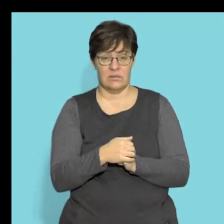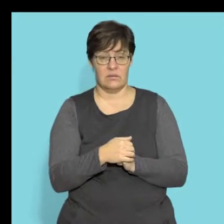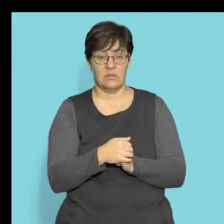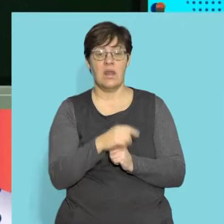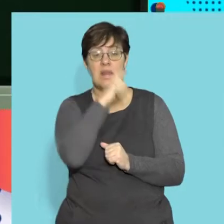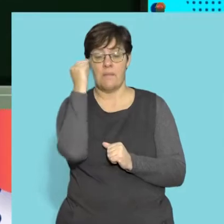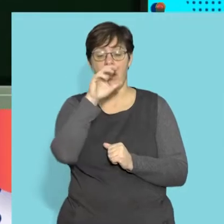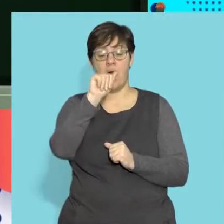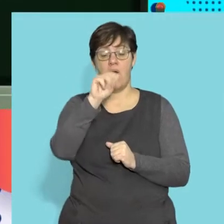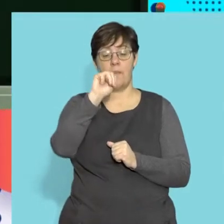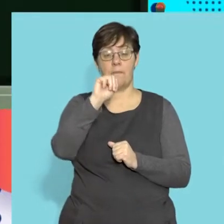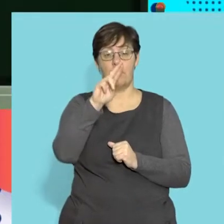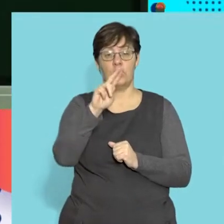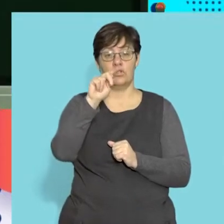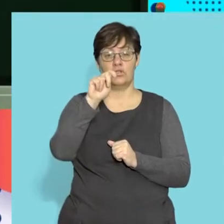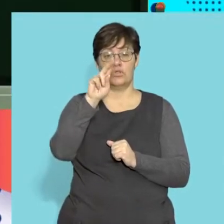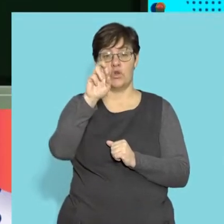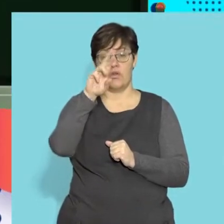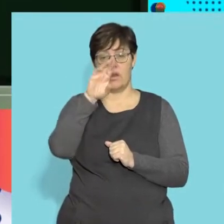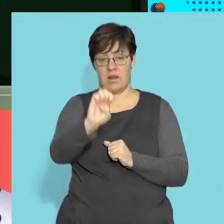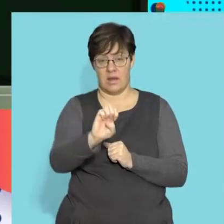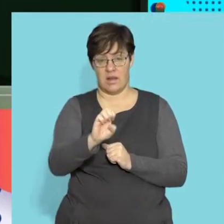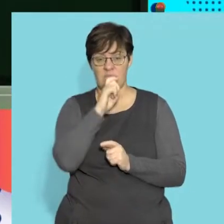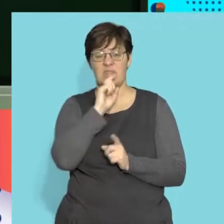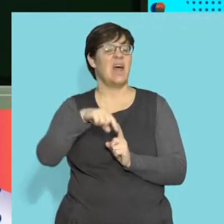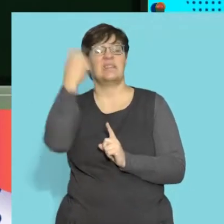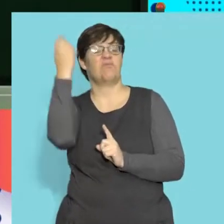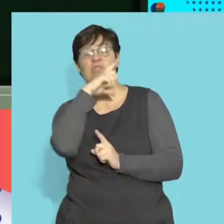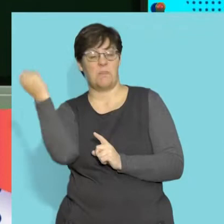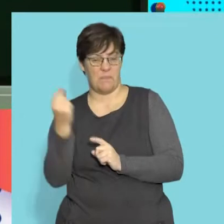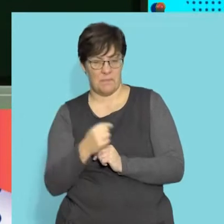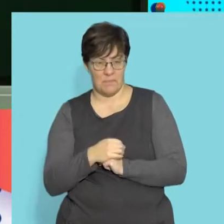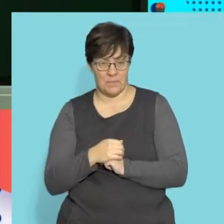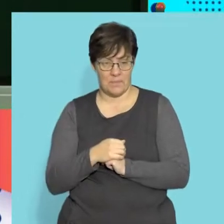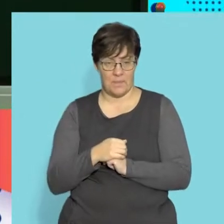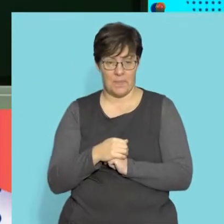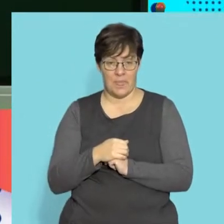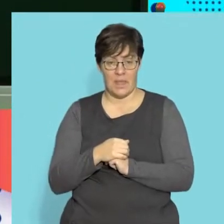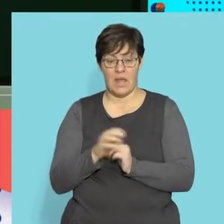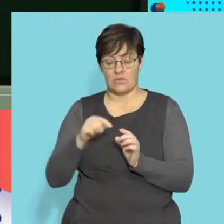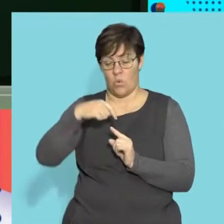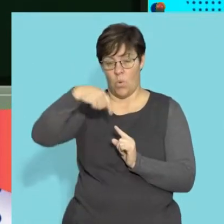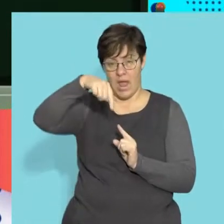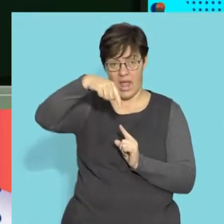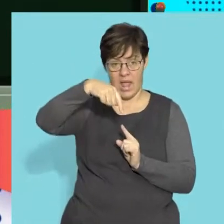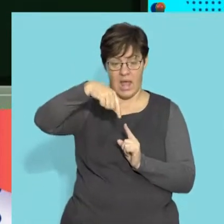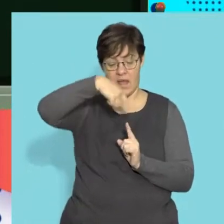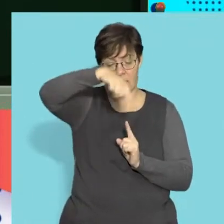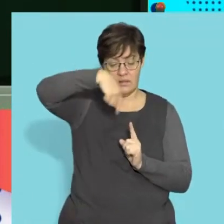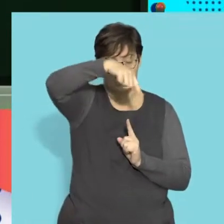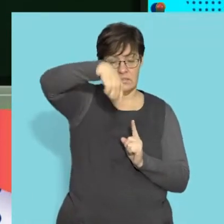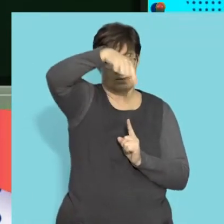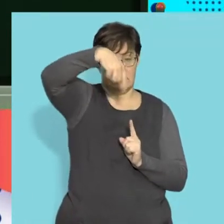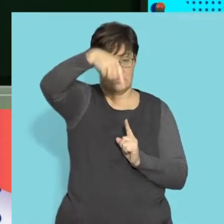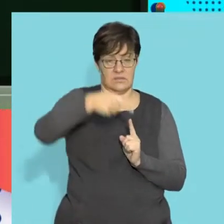motor is called an armature. It's just another name for it, but it's just simply a piece of